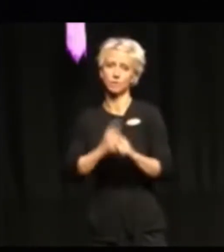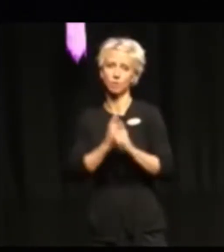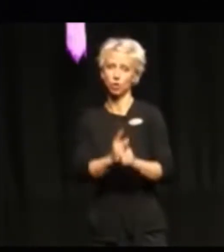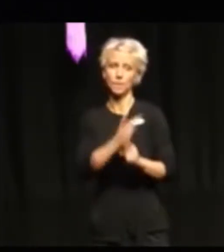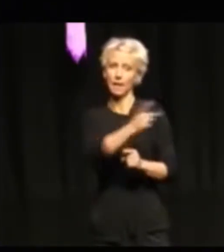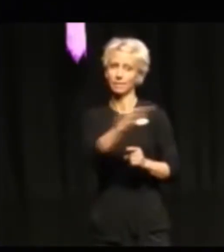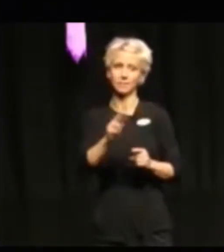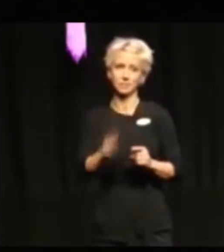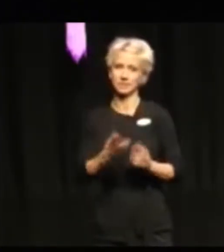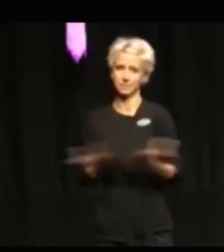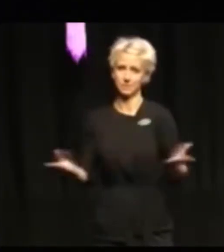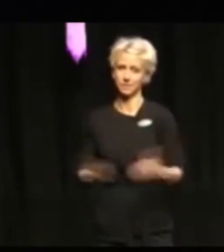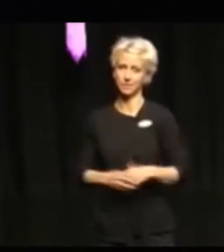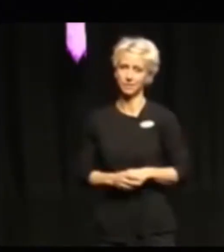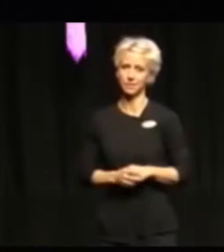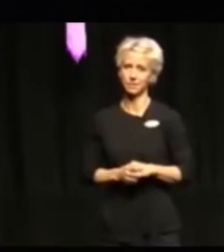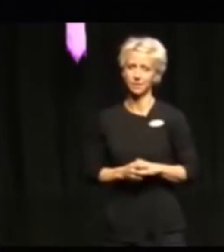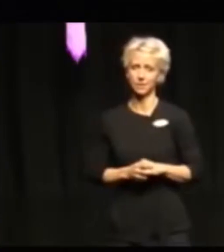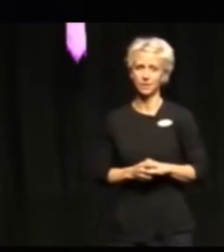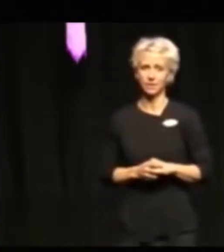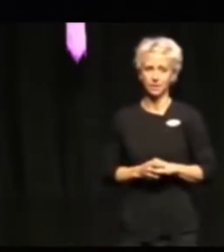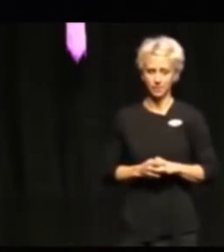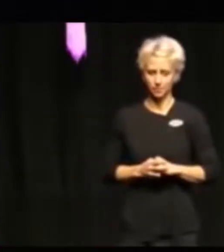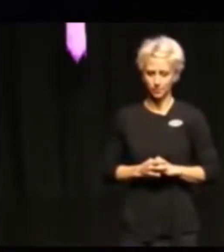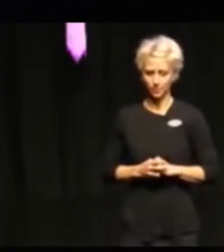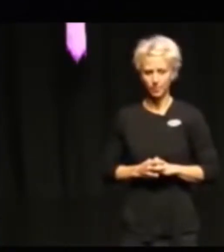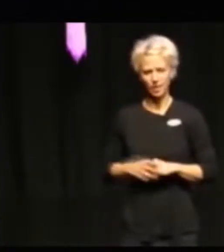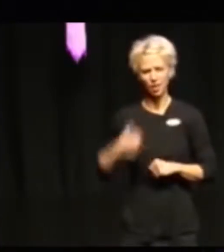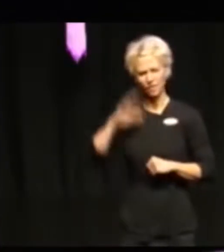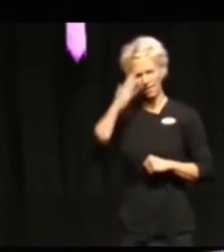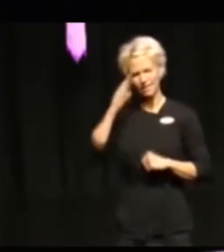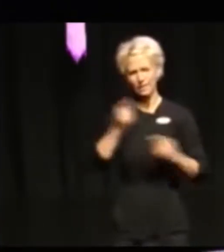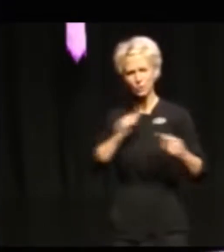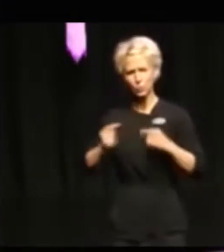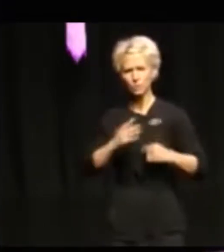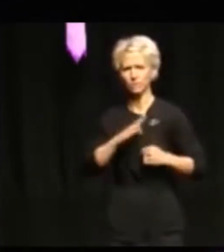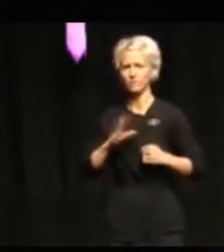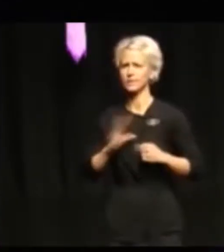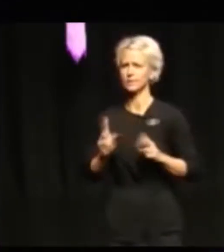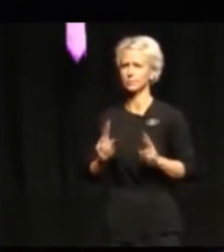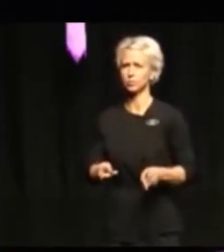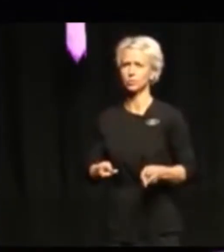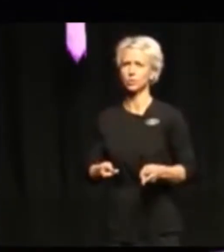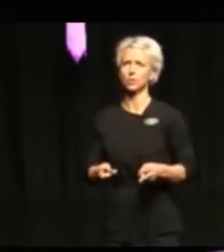jurisdiction, and also has some discussion of